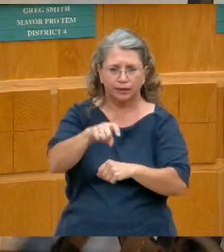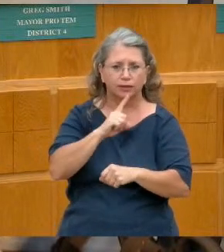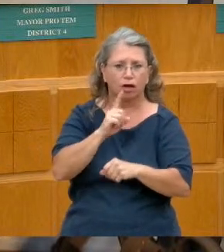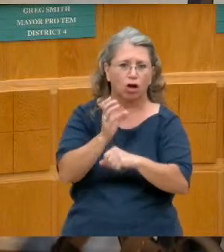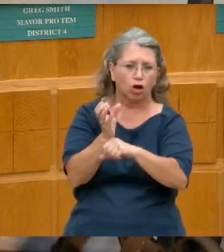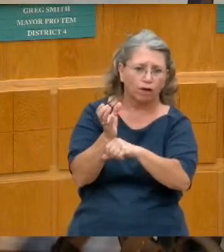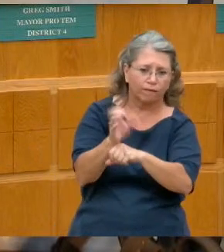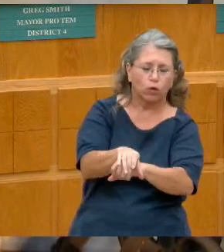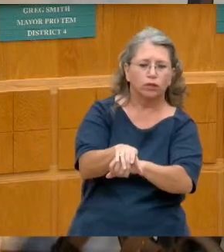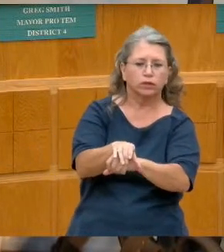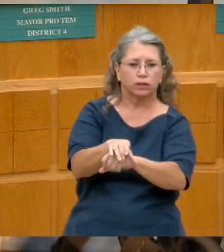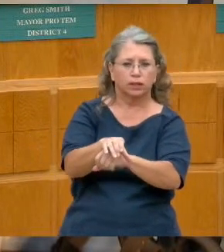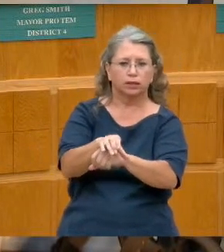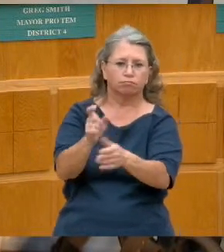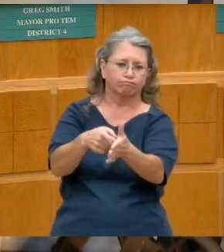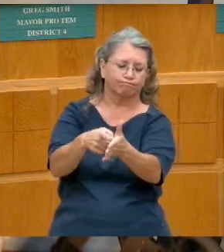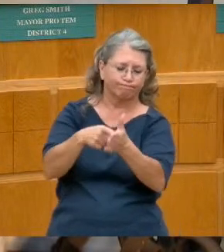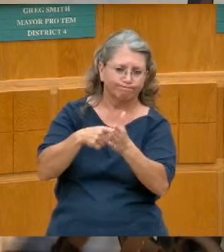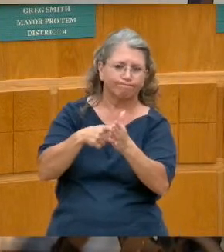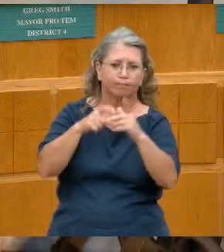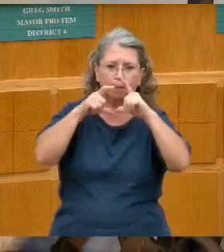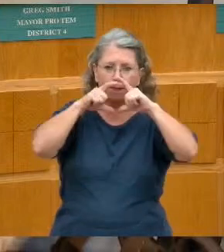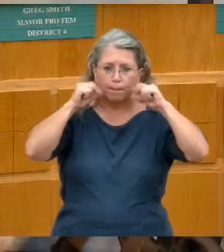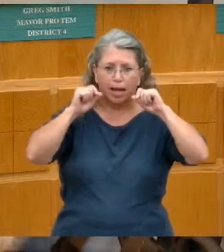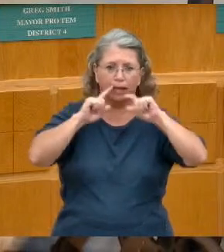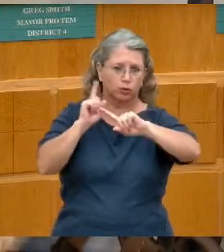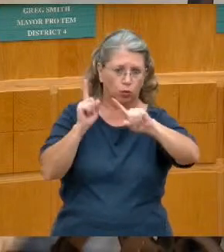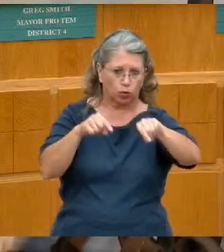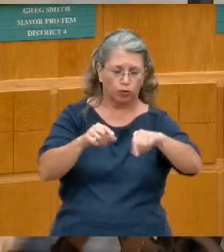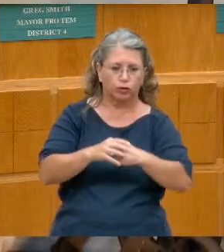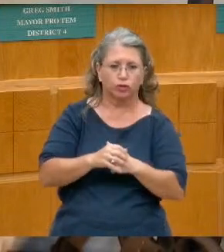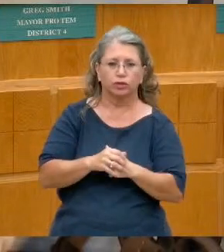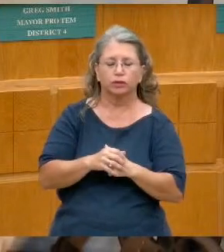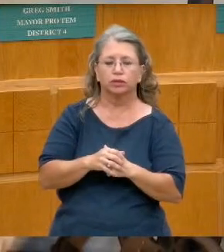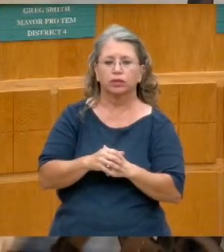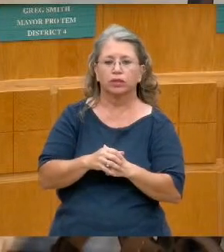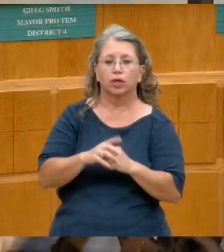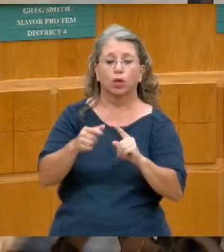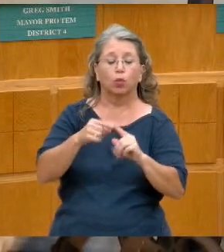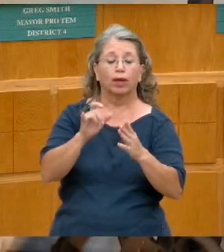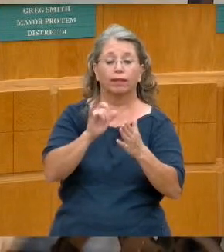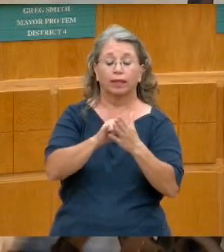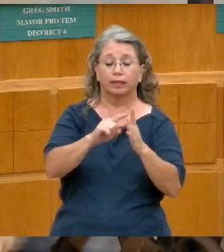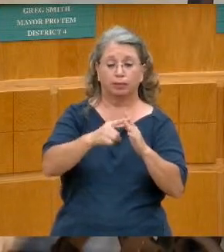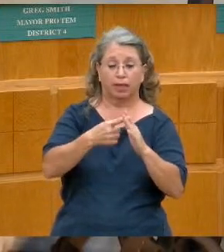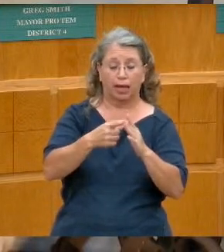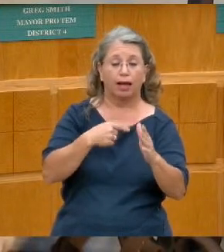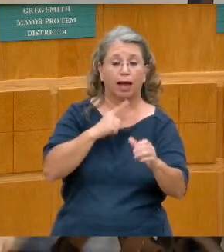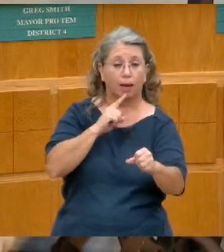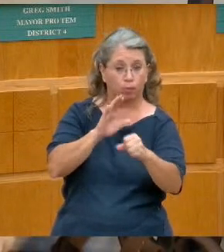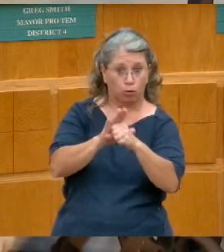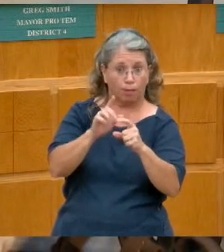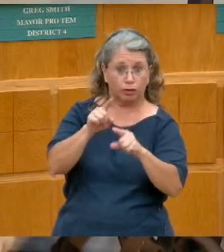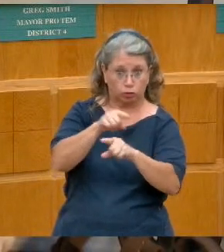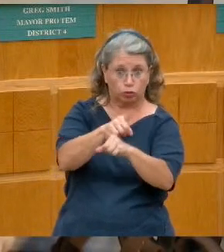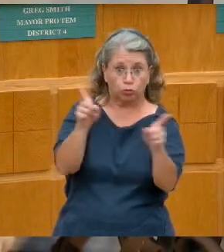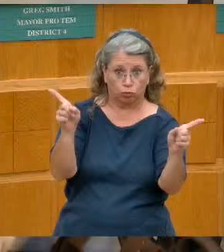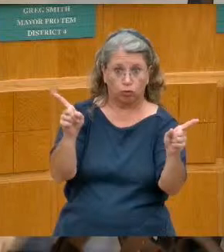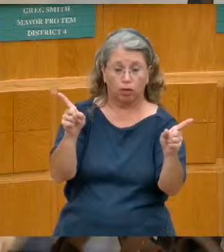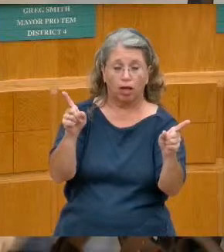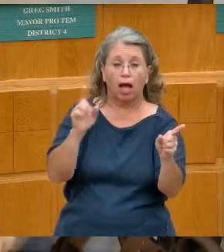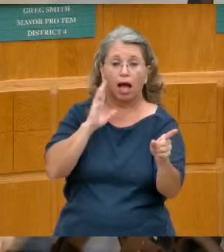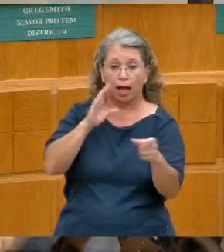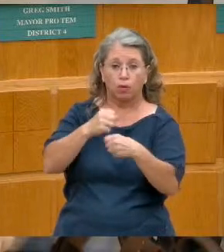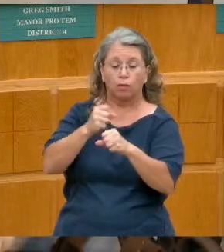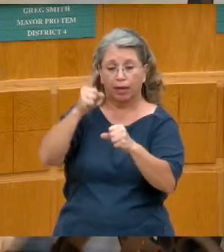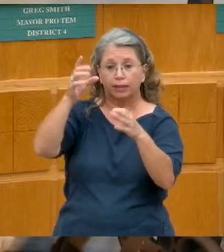they are doing so throughout our region here in South Texas. When this crisis began, I pledged to you all that I would make decisions